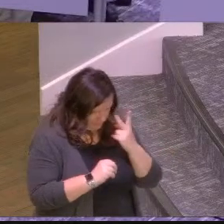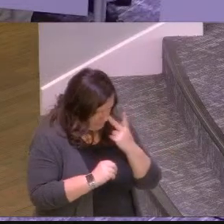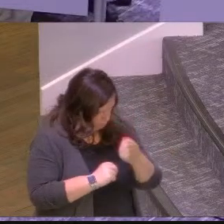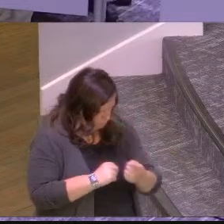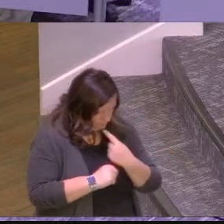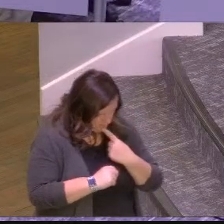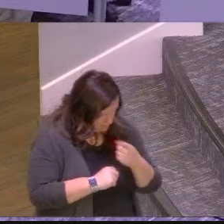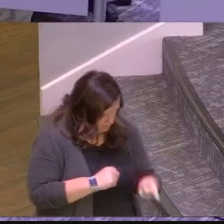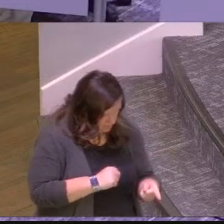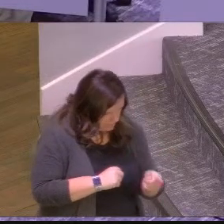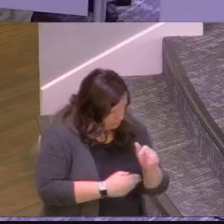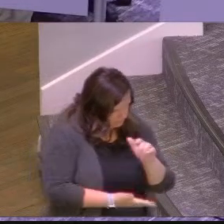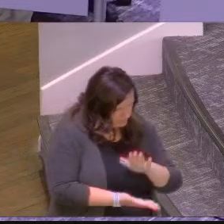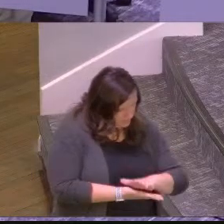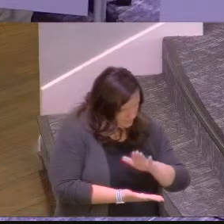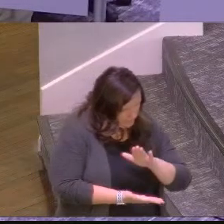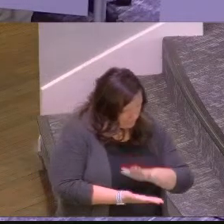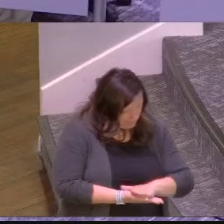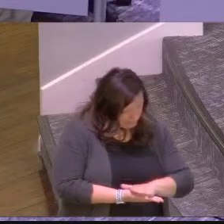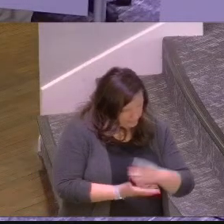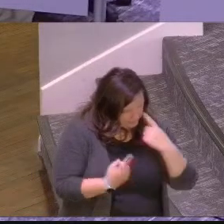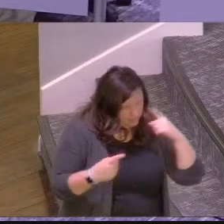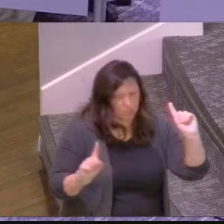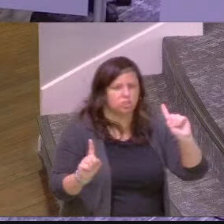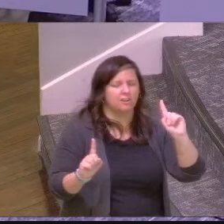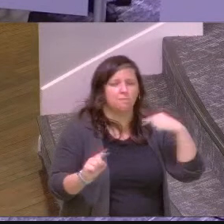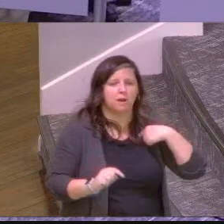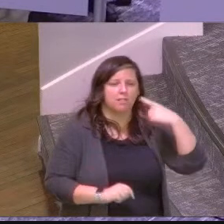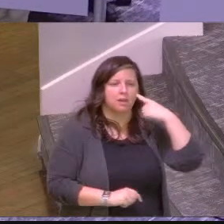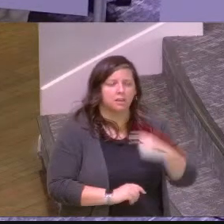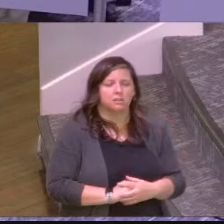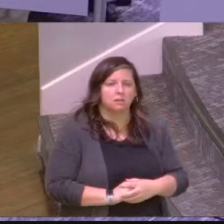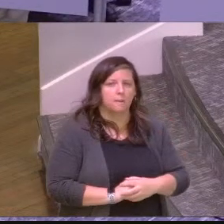It was an academic achievement, I think.